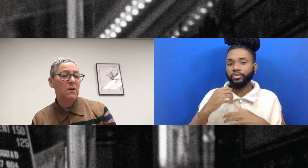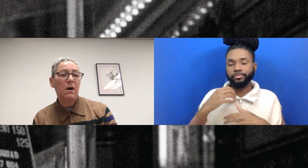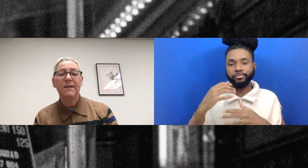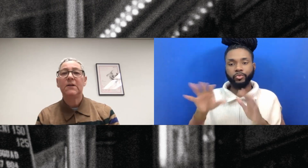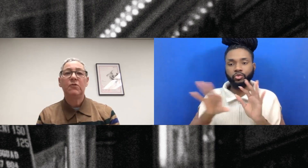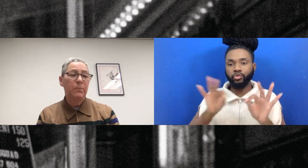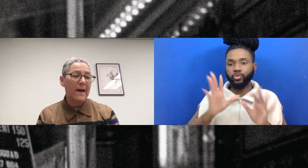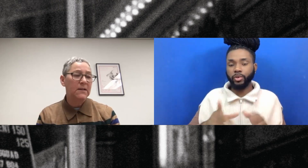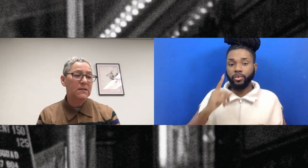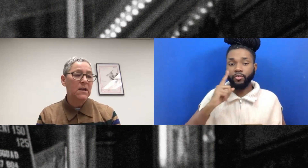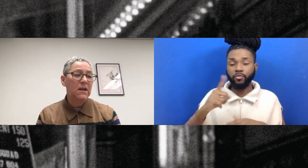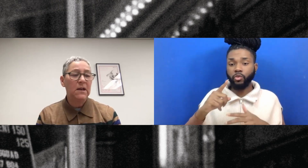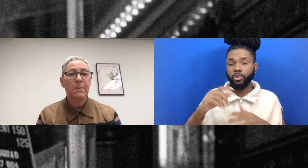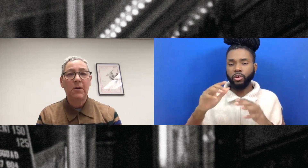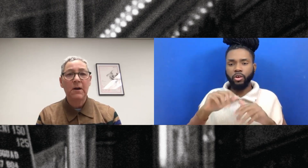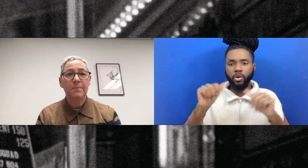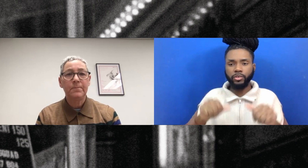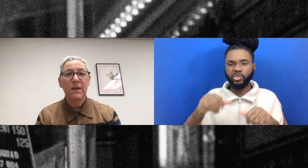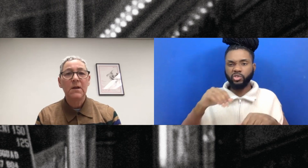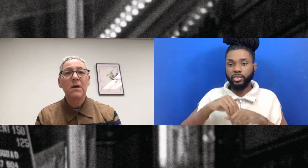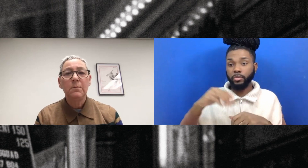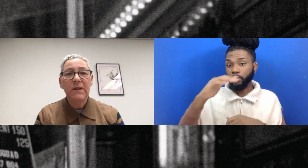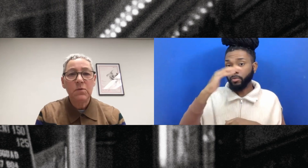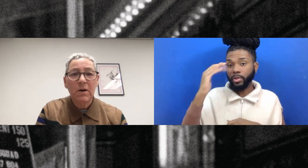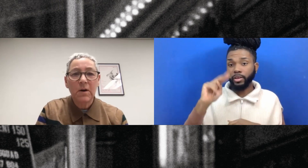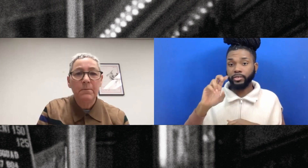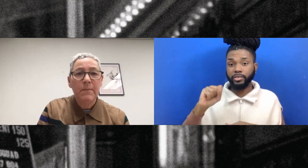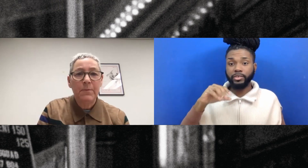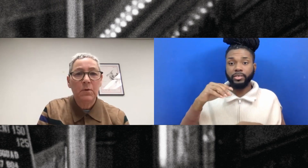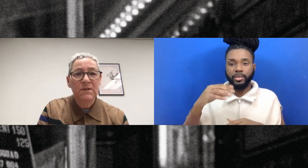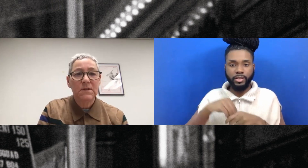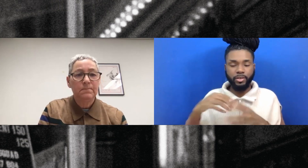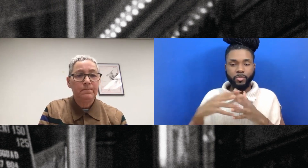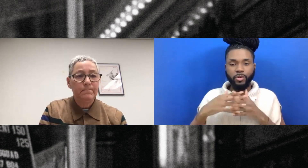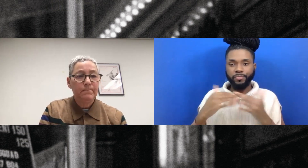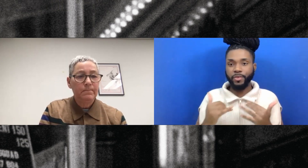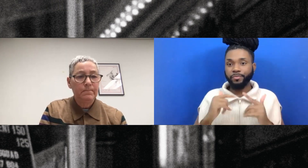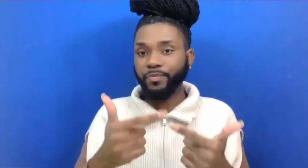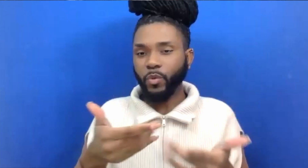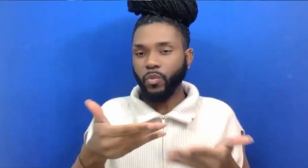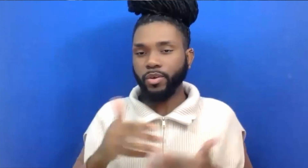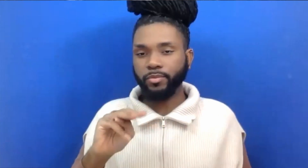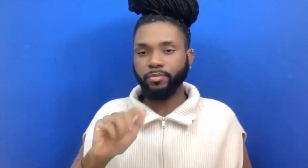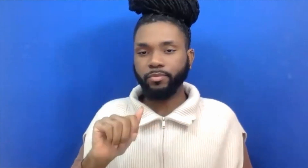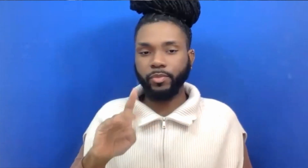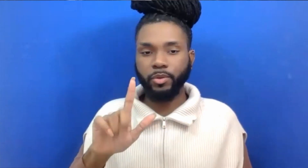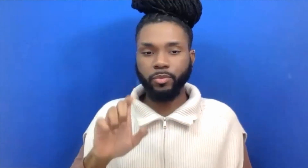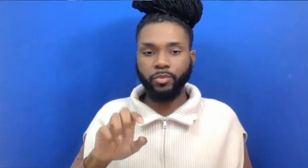Reconstructions, Architecture and Blackness in America. Please welcome Mabel Wilson.